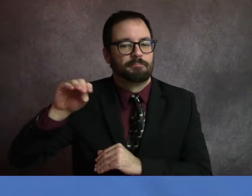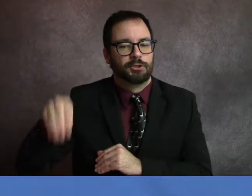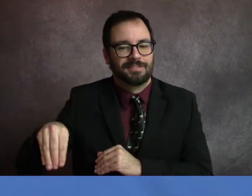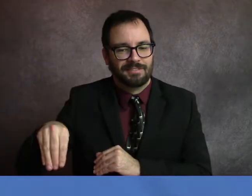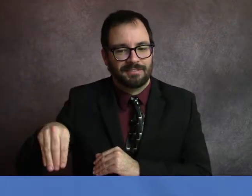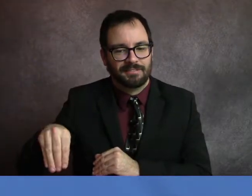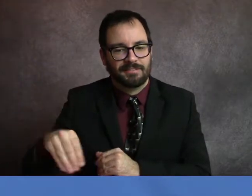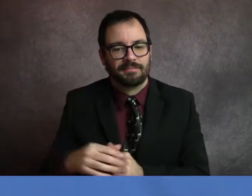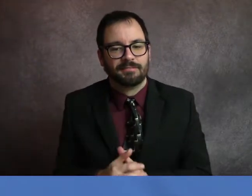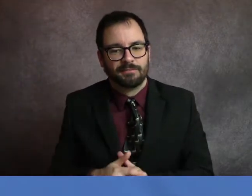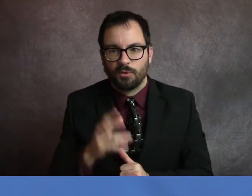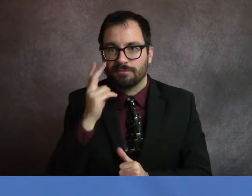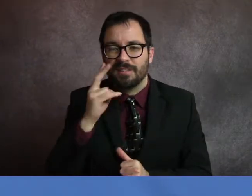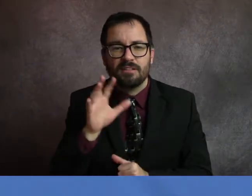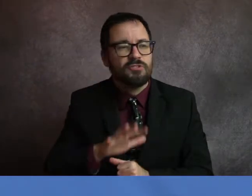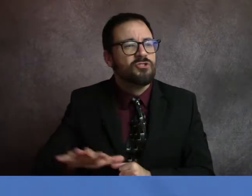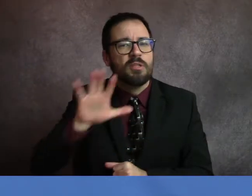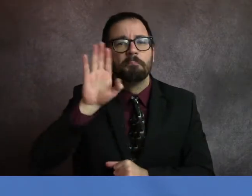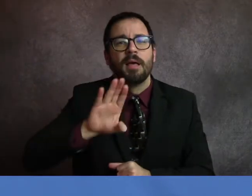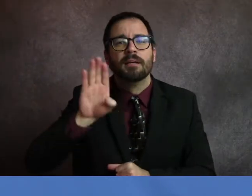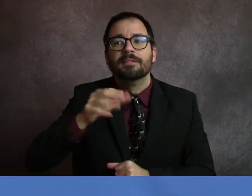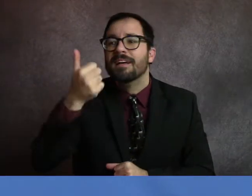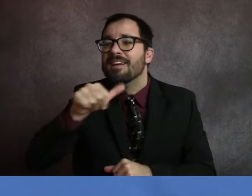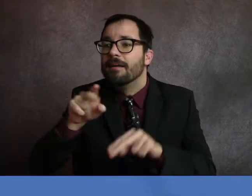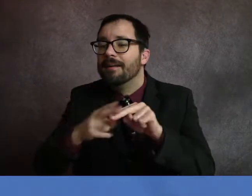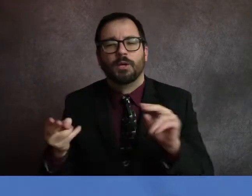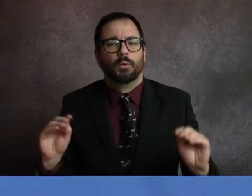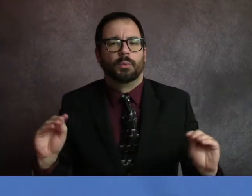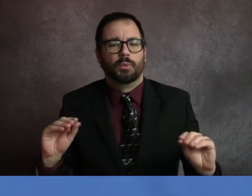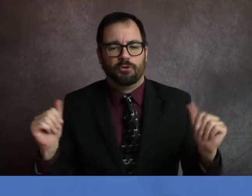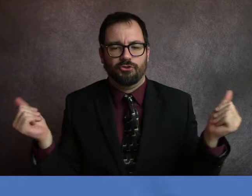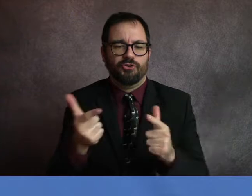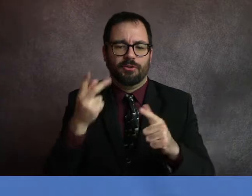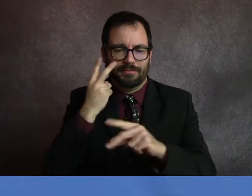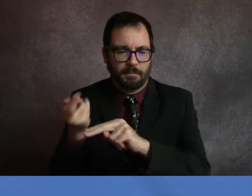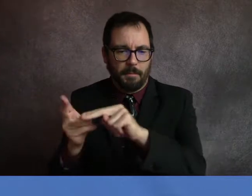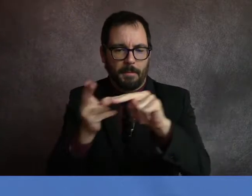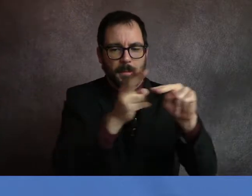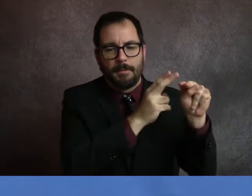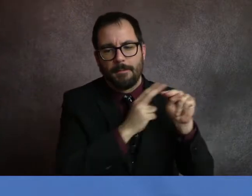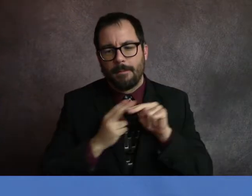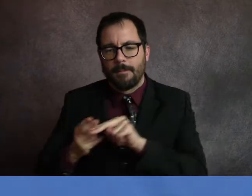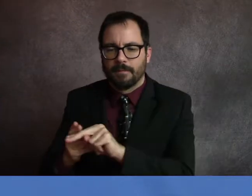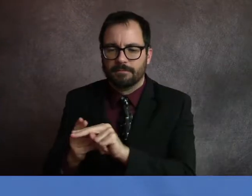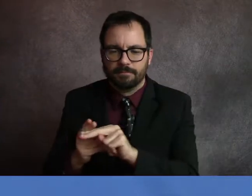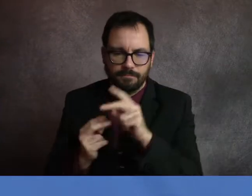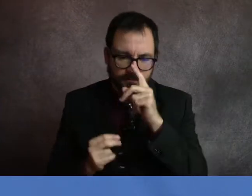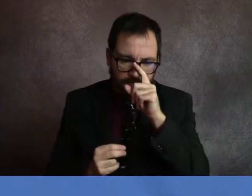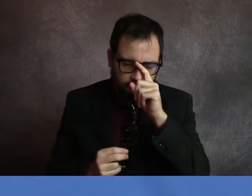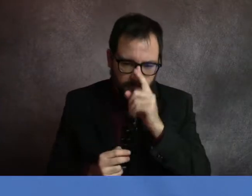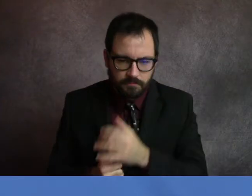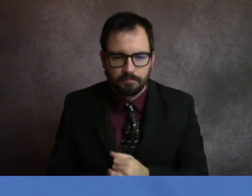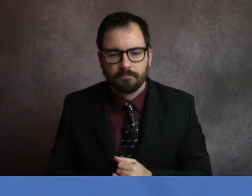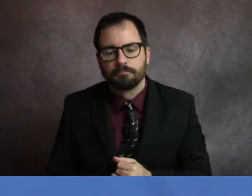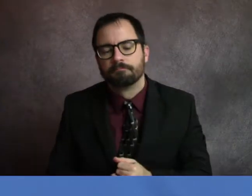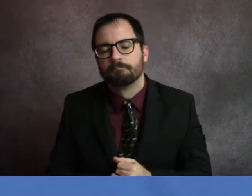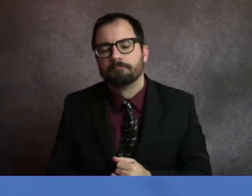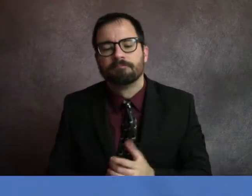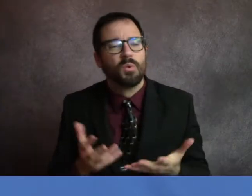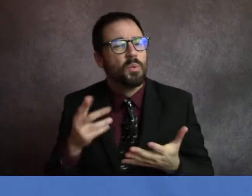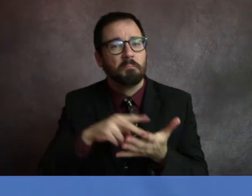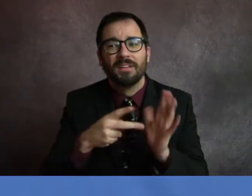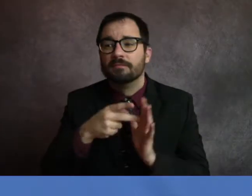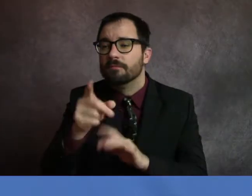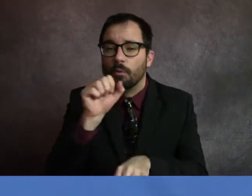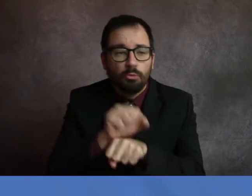our city. So last week was one of those weeks that every neighborhood went up to some percentage degree. So wherever you live or work